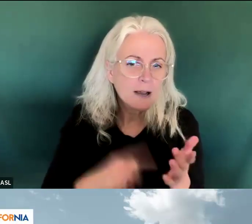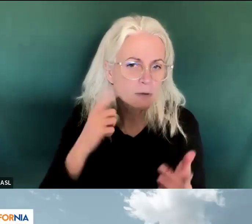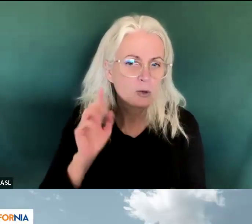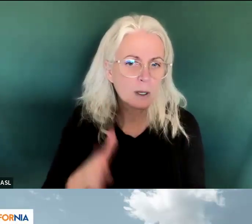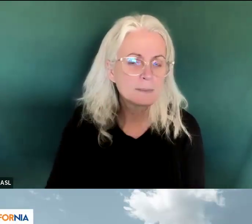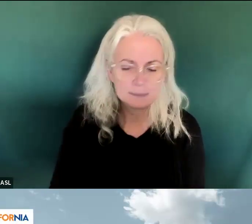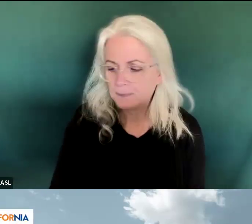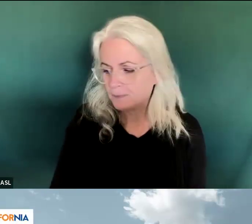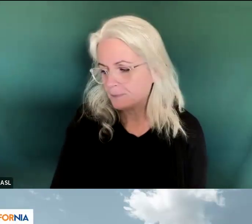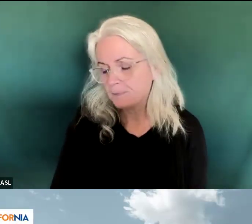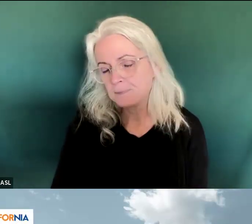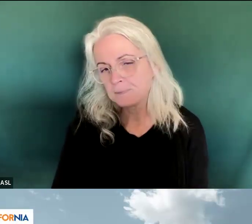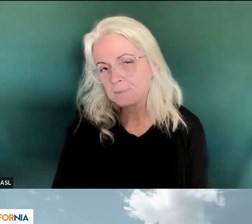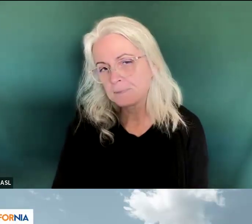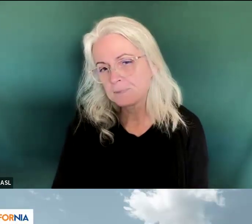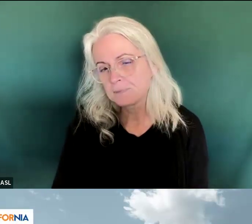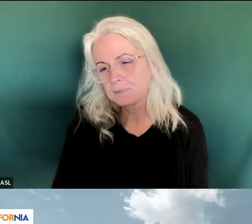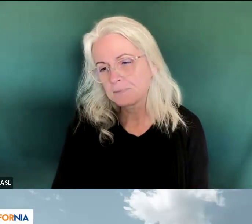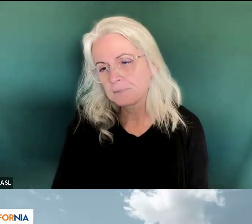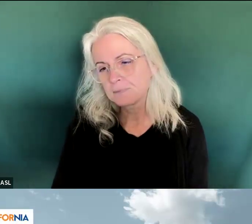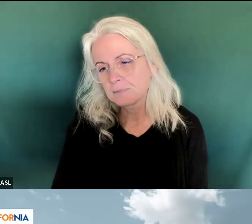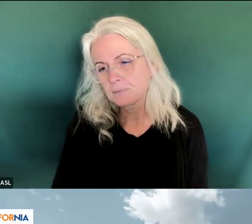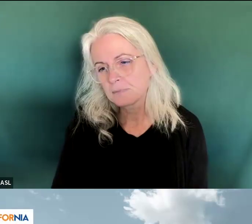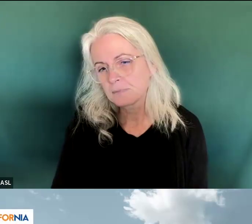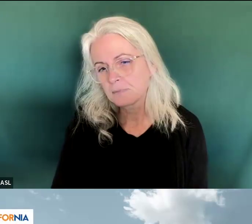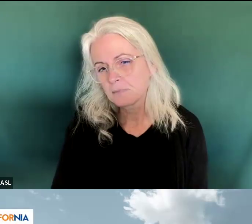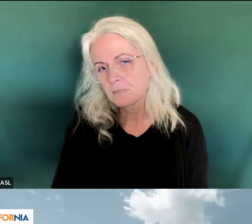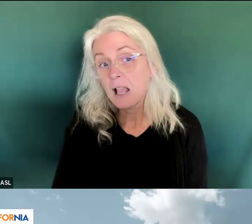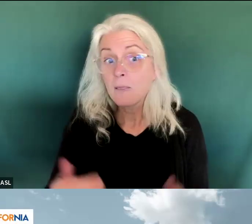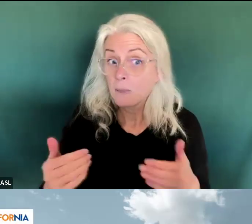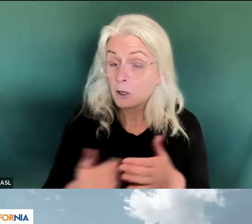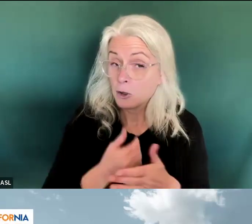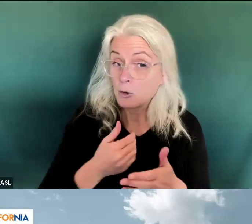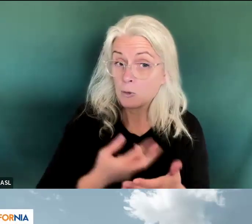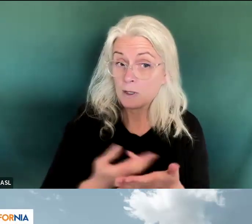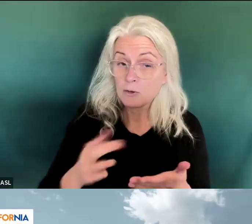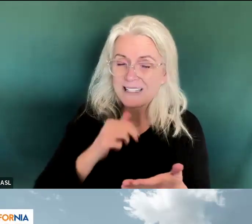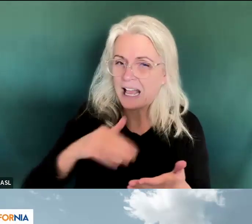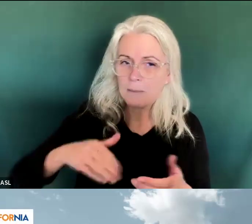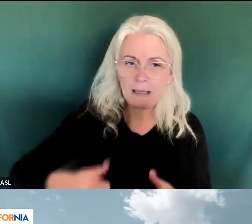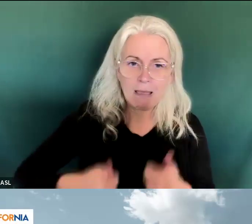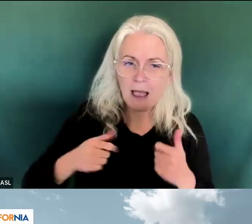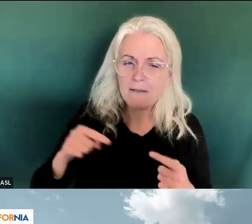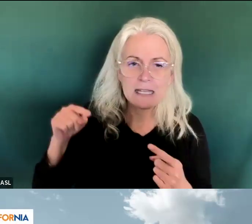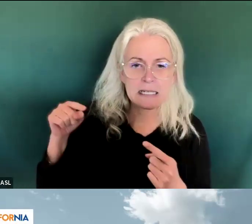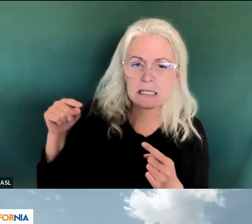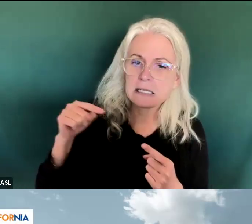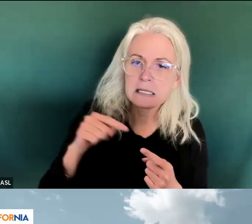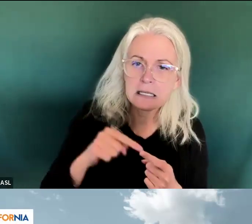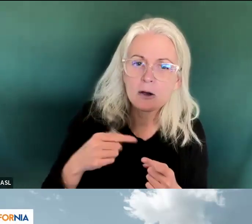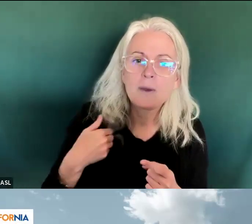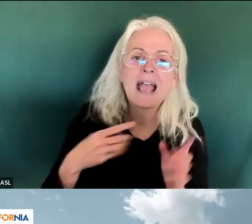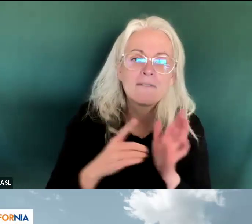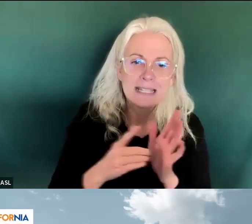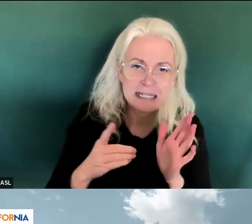you. But the new version won't be live until Sean provides the demo and the